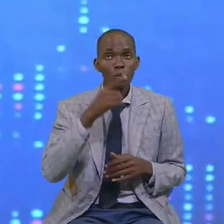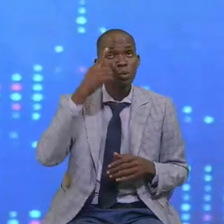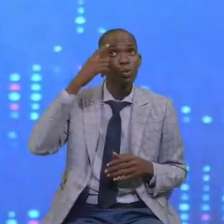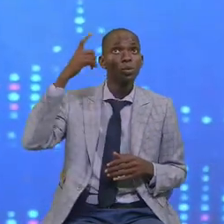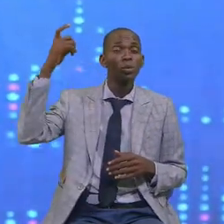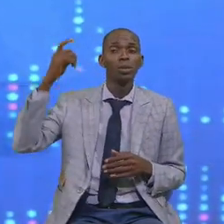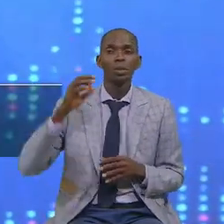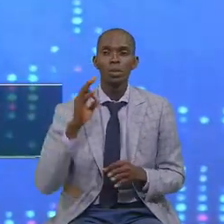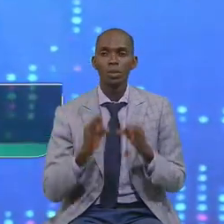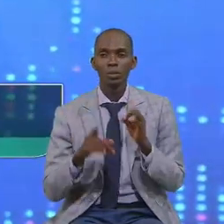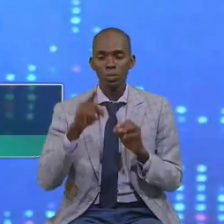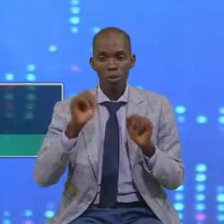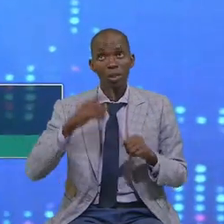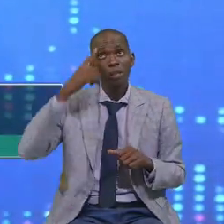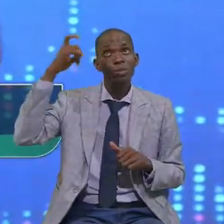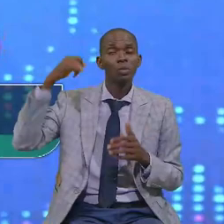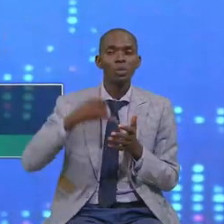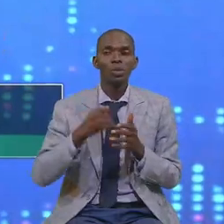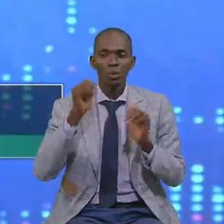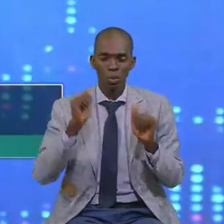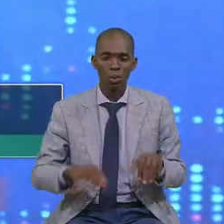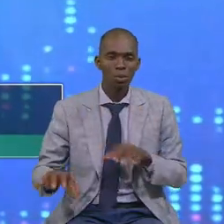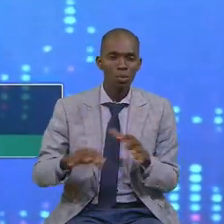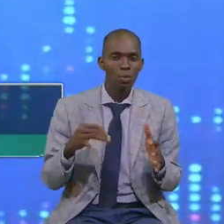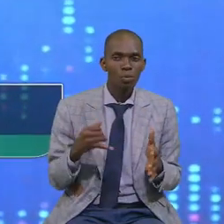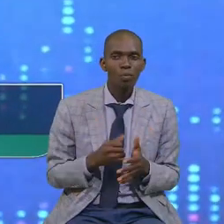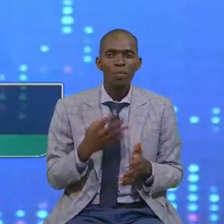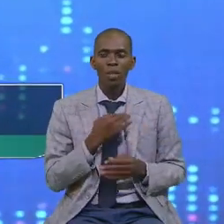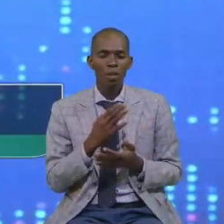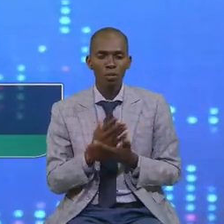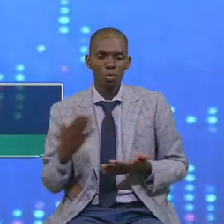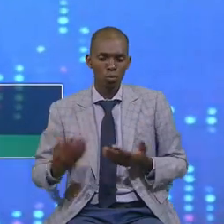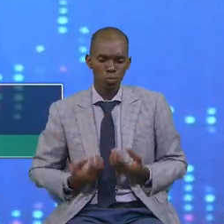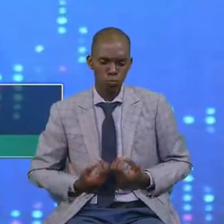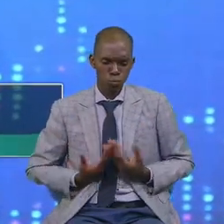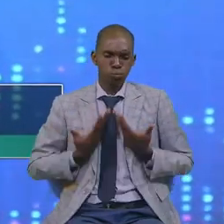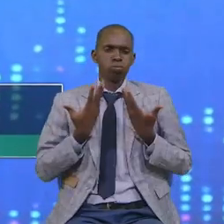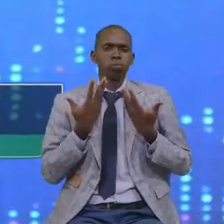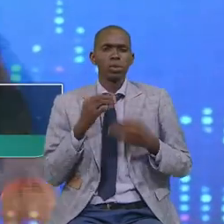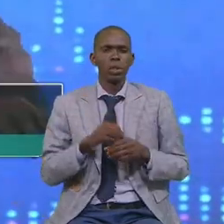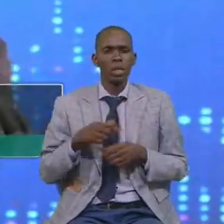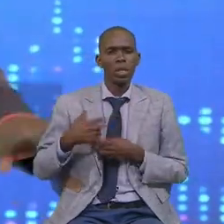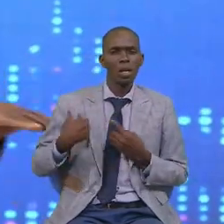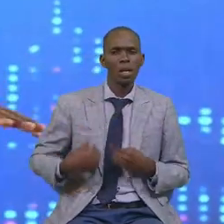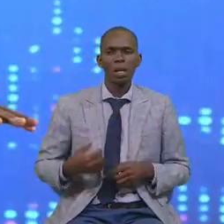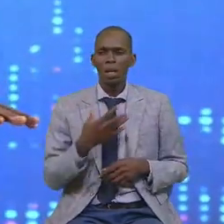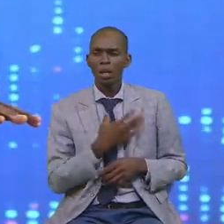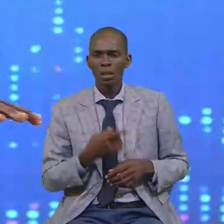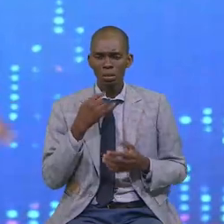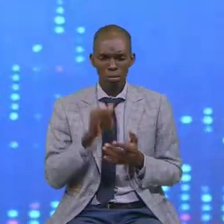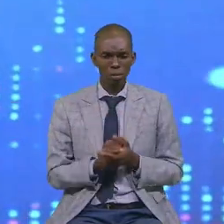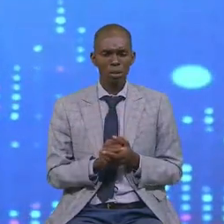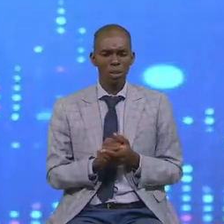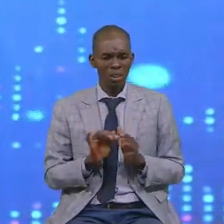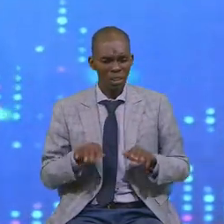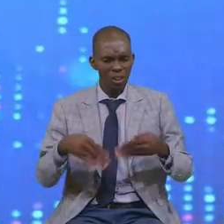can dream it, you can do it. And something rose up in your heart and you say, give me